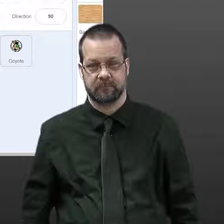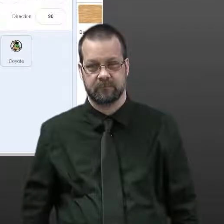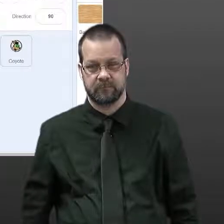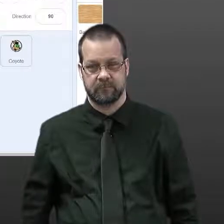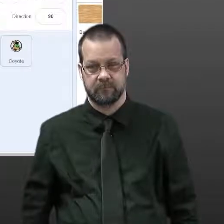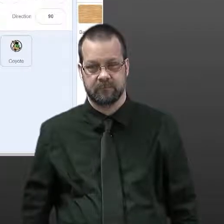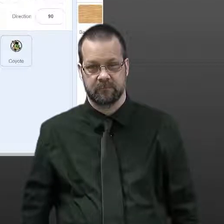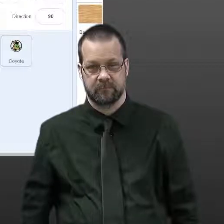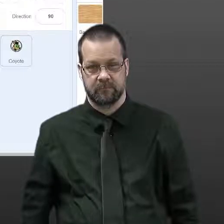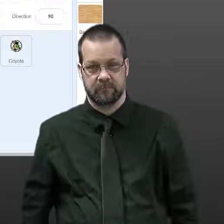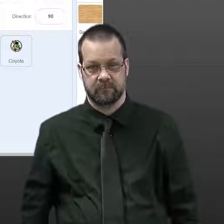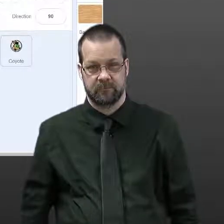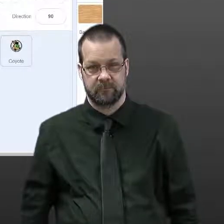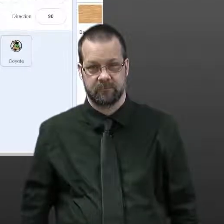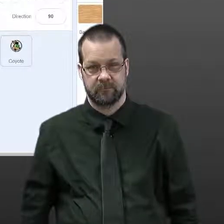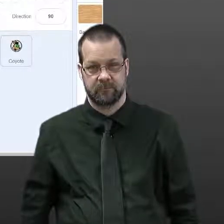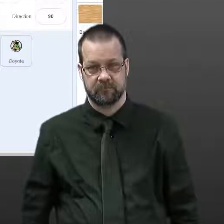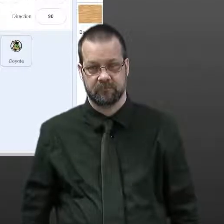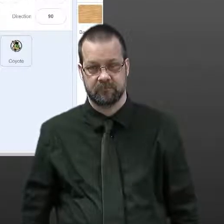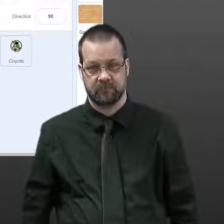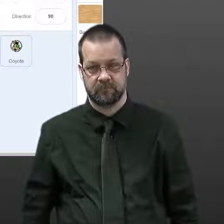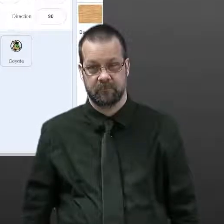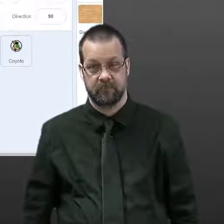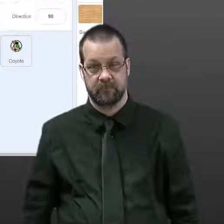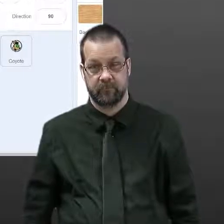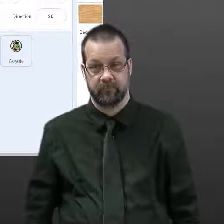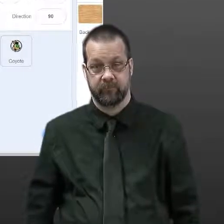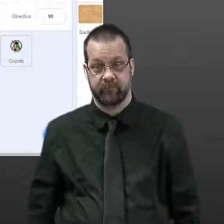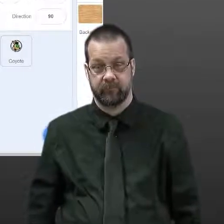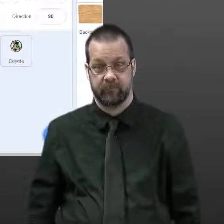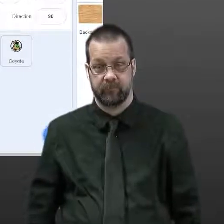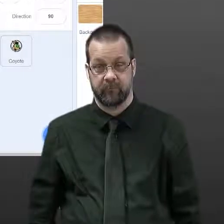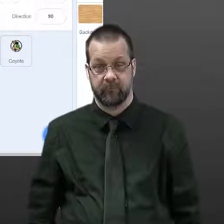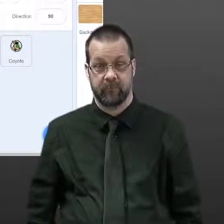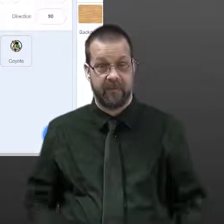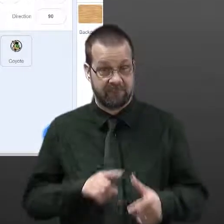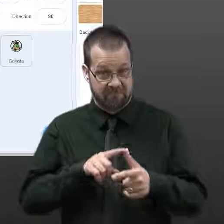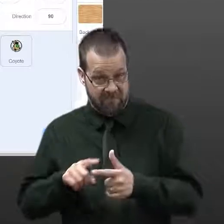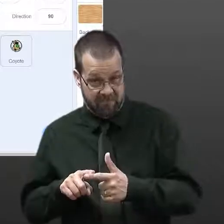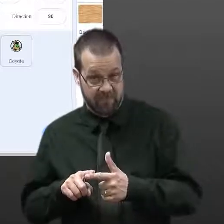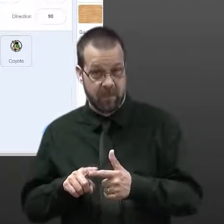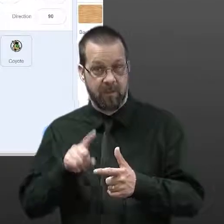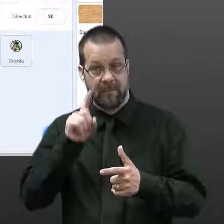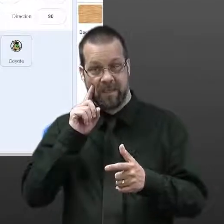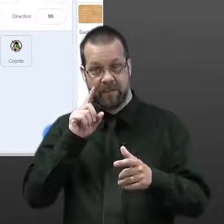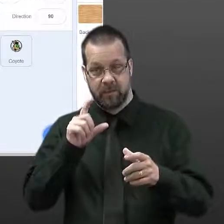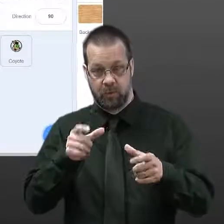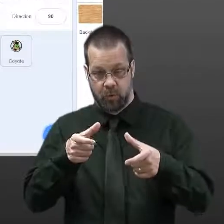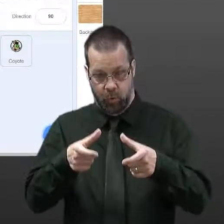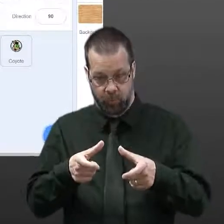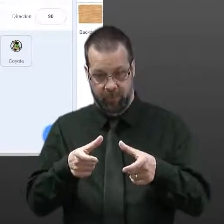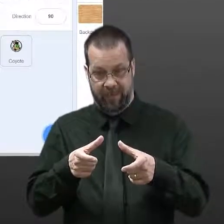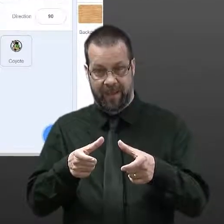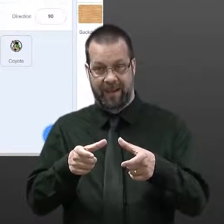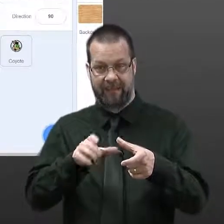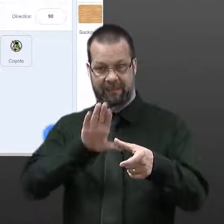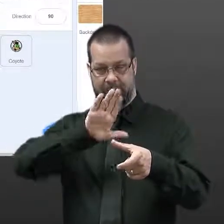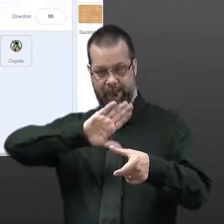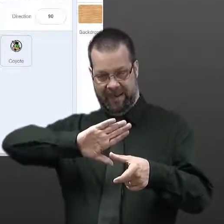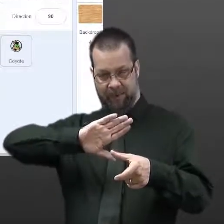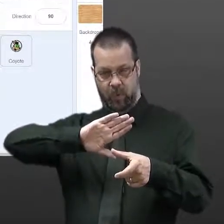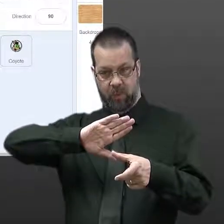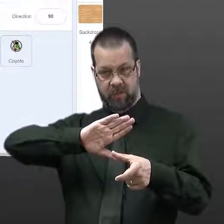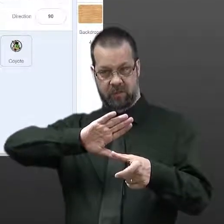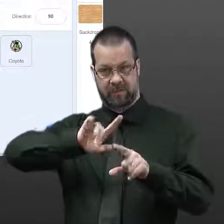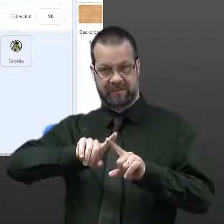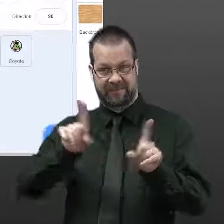one without the ball in it. Then what we're going to do is, because the hoop and the backboard are separate sprites here,